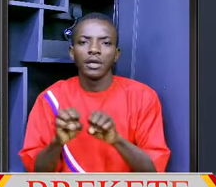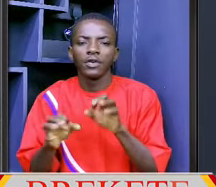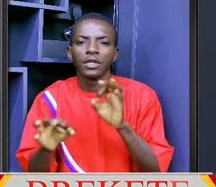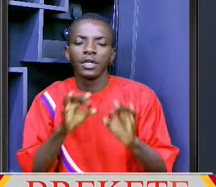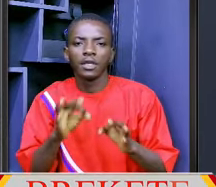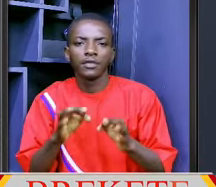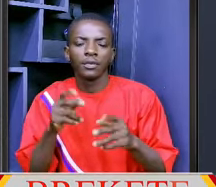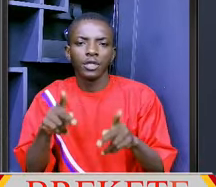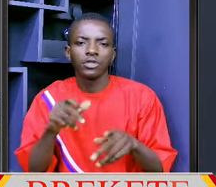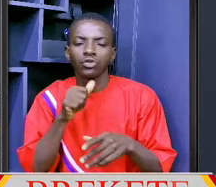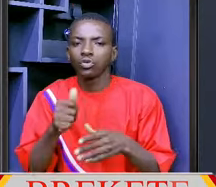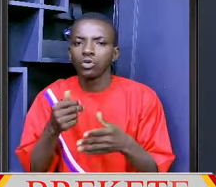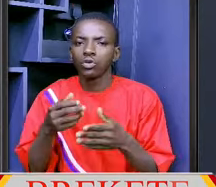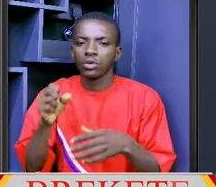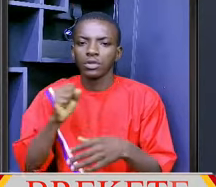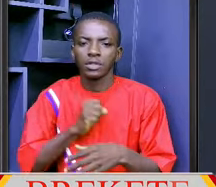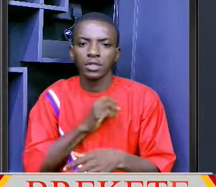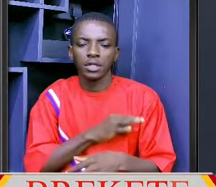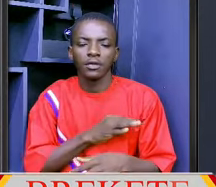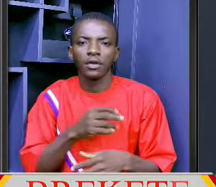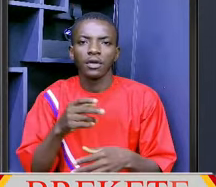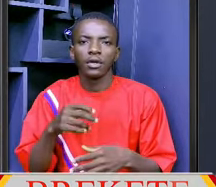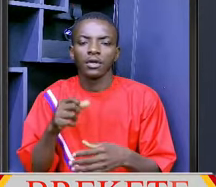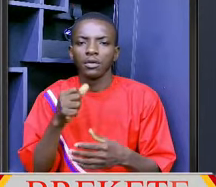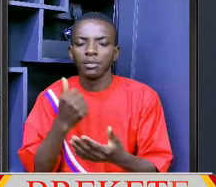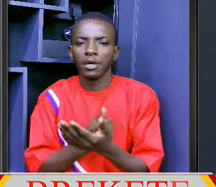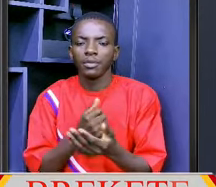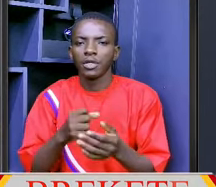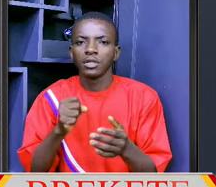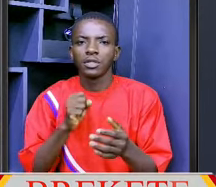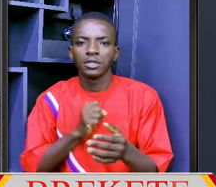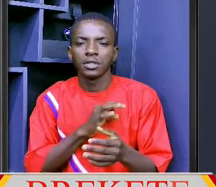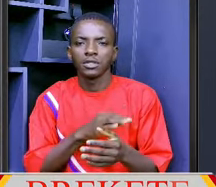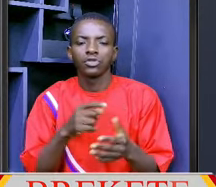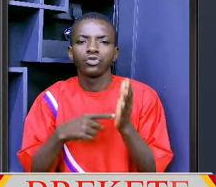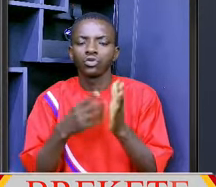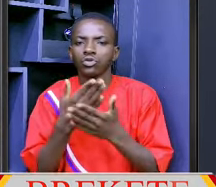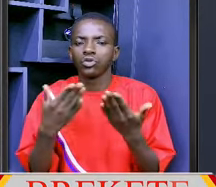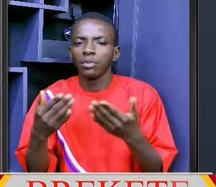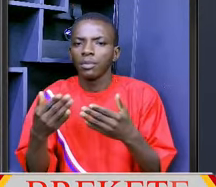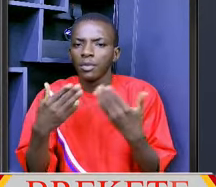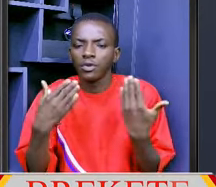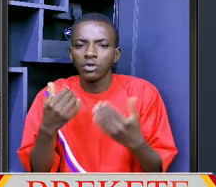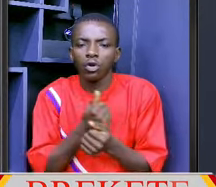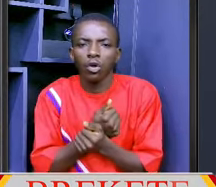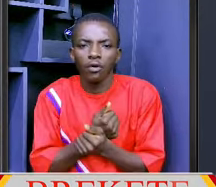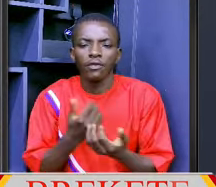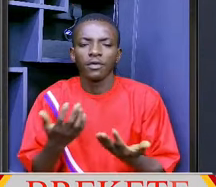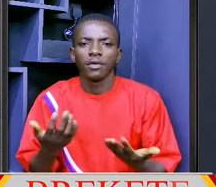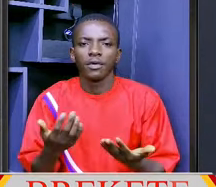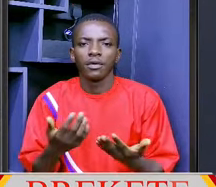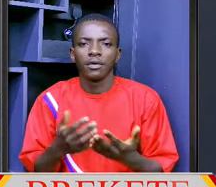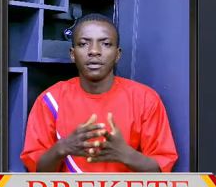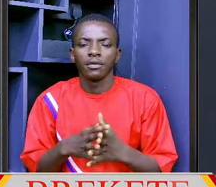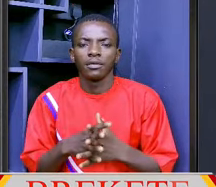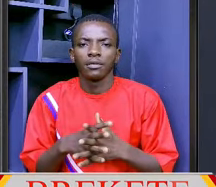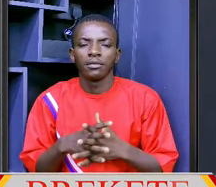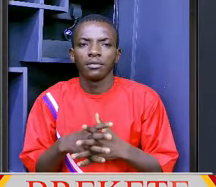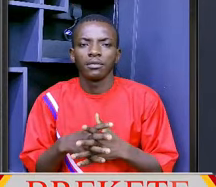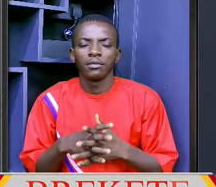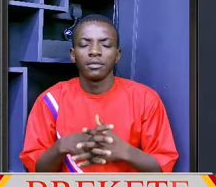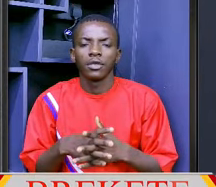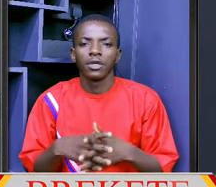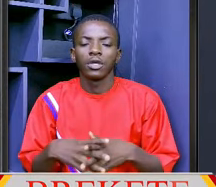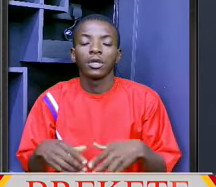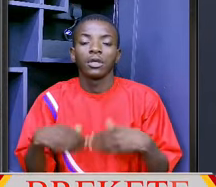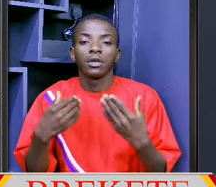if the person not be una staff, permanent staff. Show some concern. Show some love. We have done that, sir. Oga,